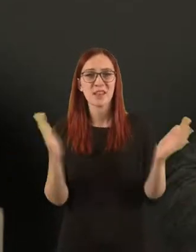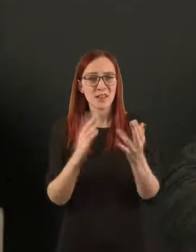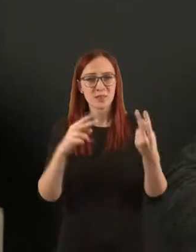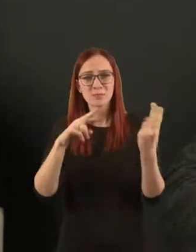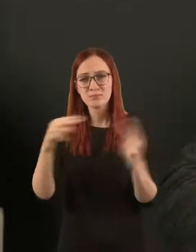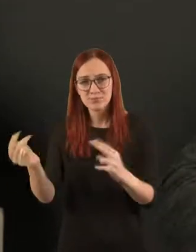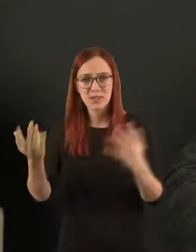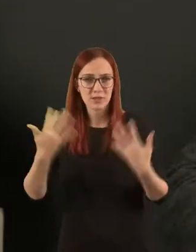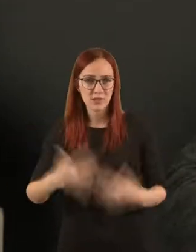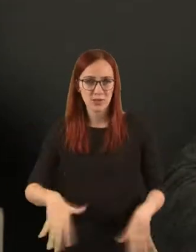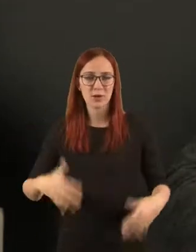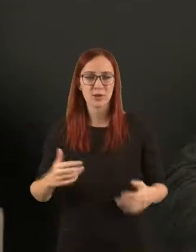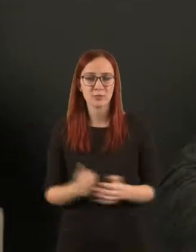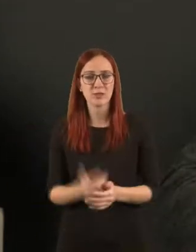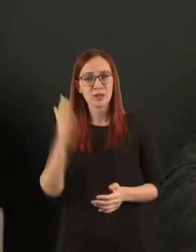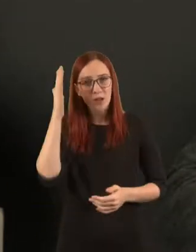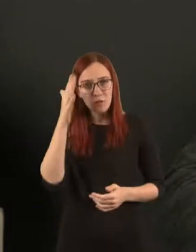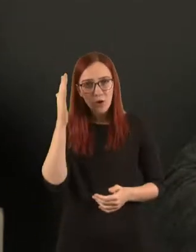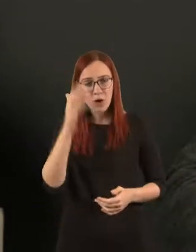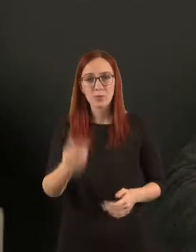situation that we are facing